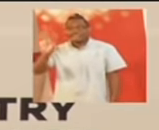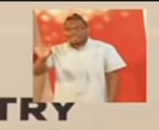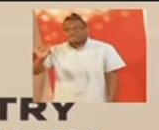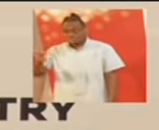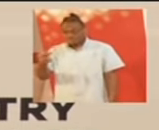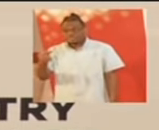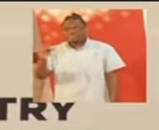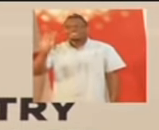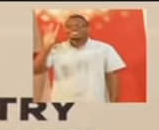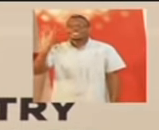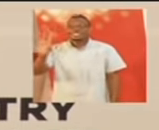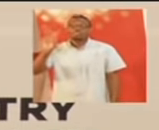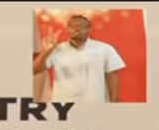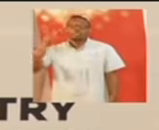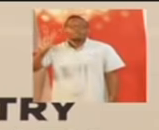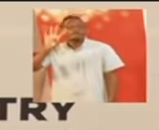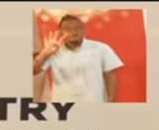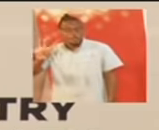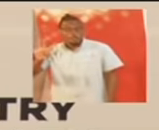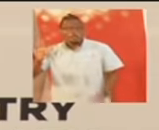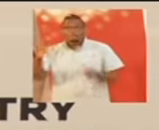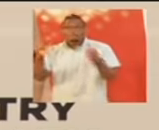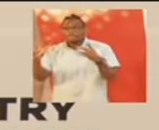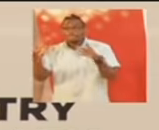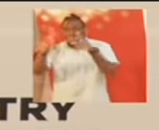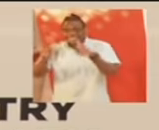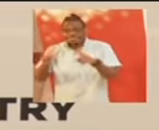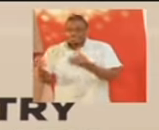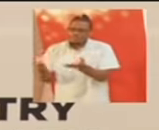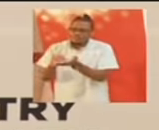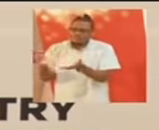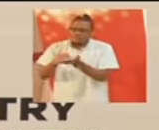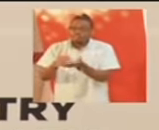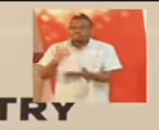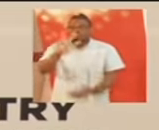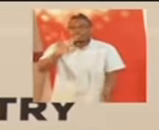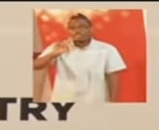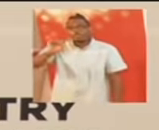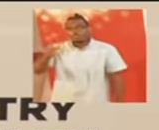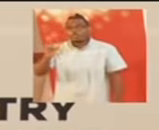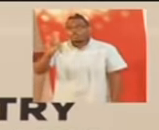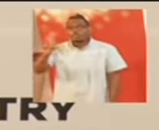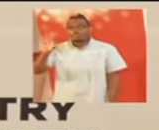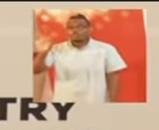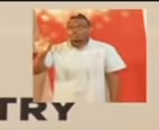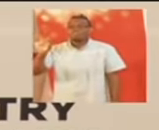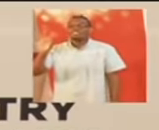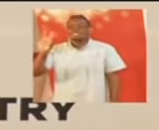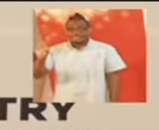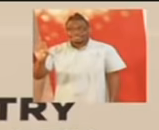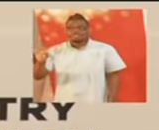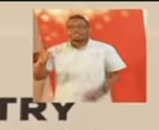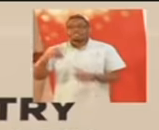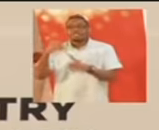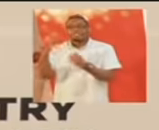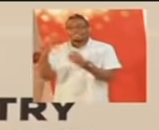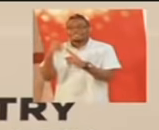29,664. Number of repeated tests, 3,106. Number of samples which have tested positive will now stand